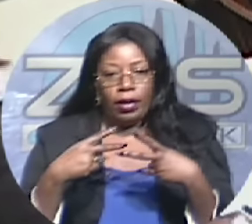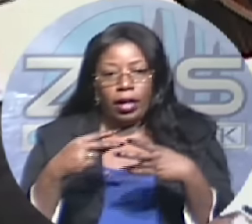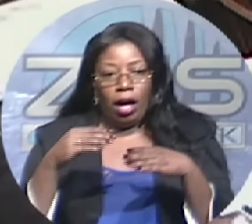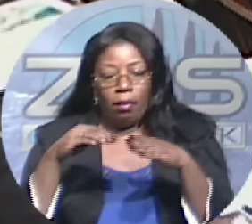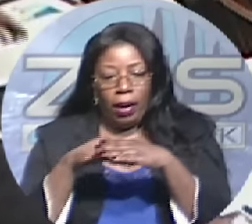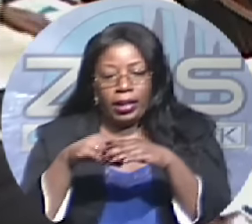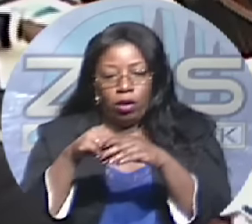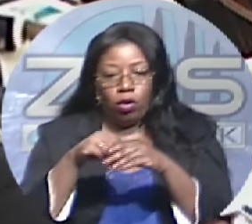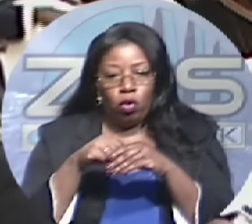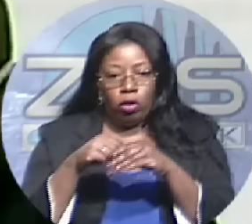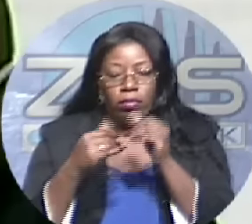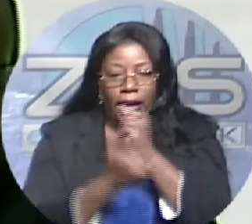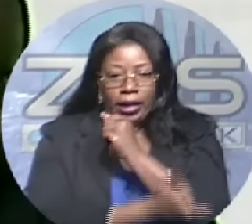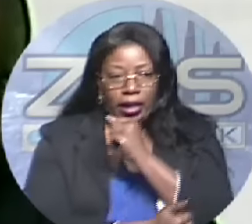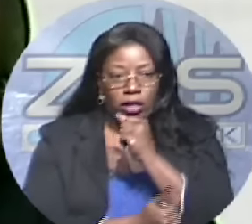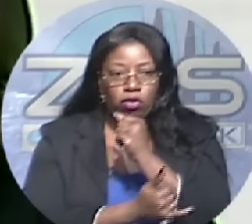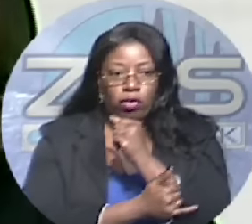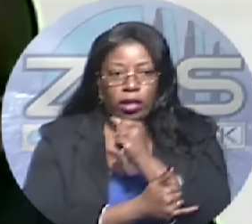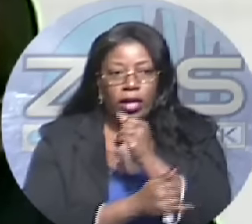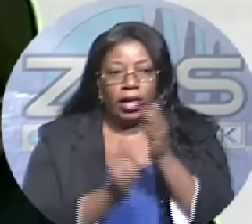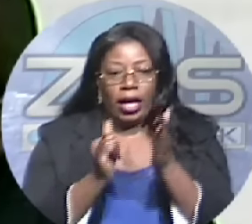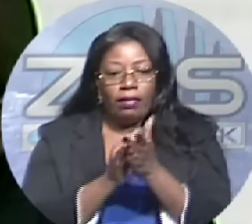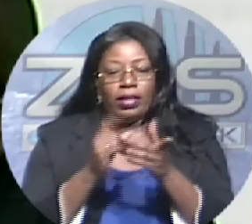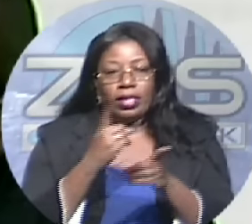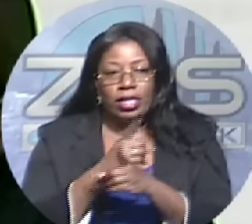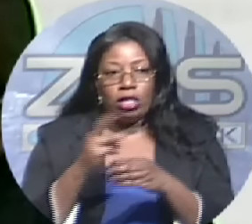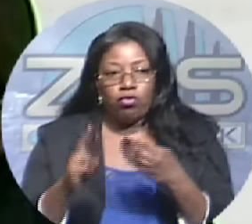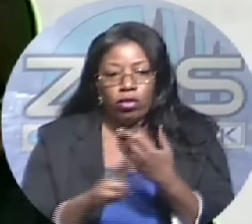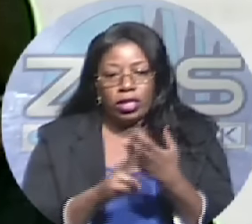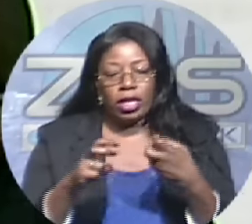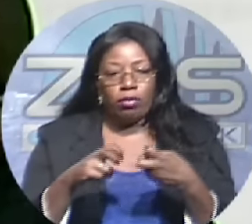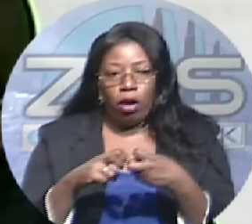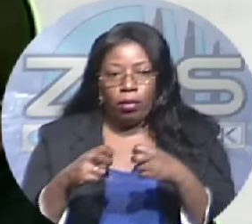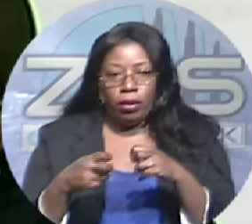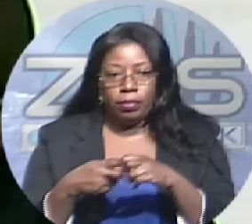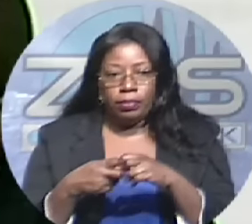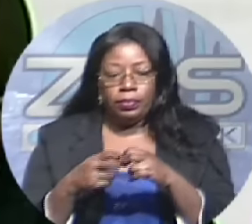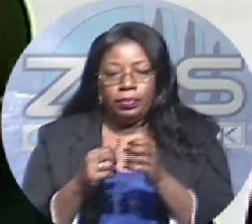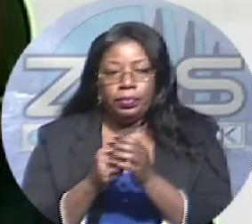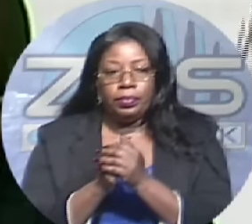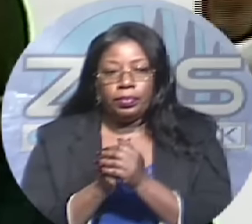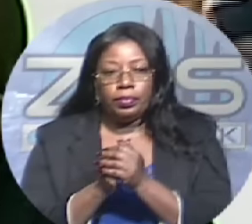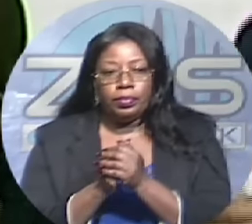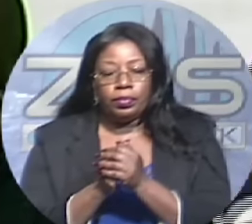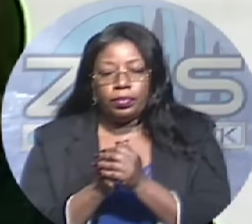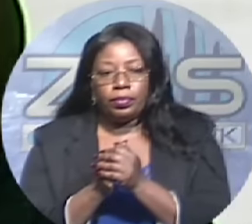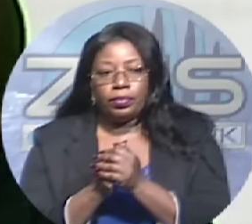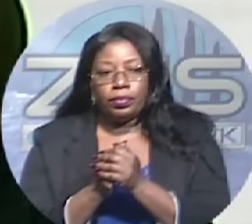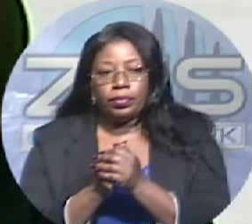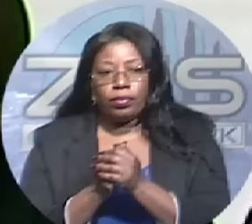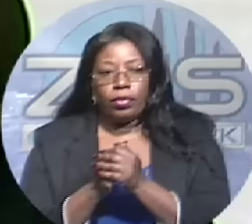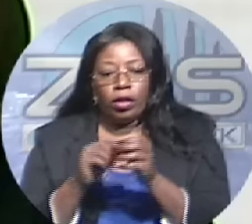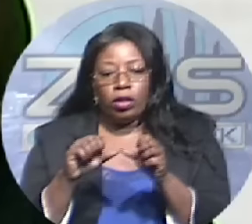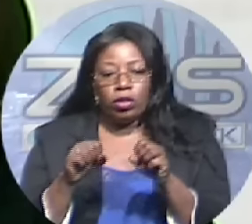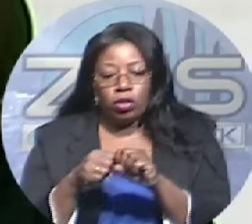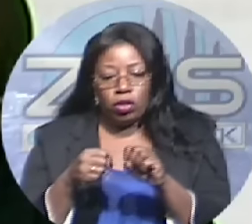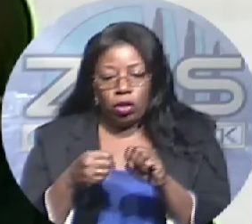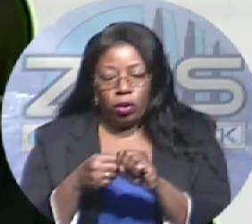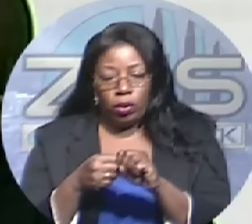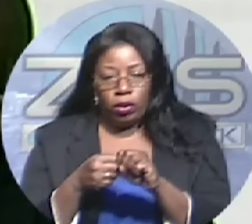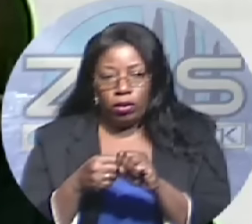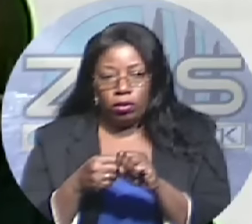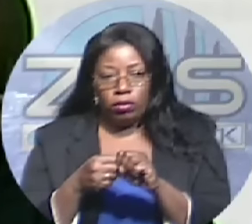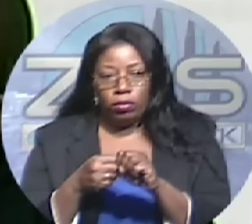by countries that face this de-risking problem, and so that within that structure, you